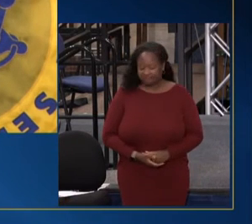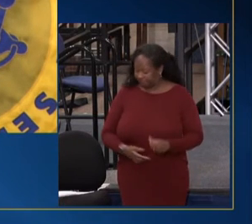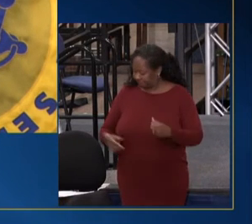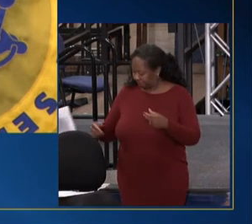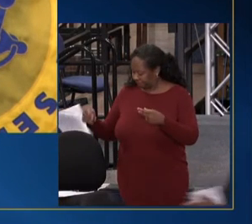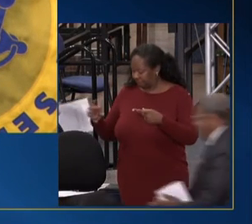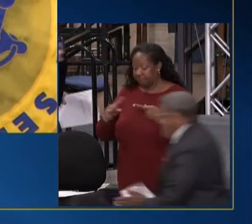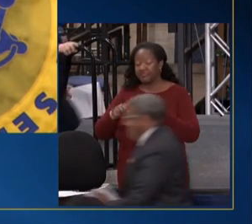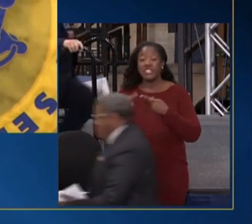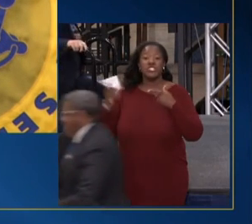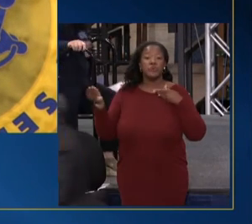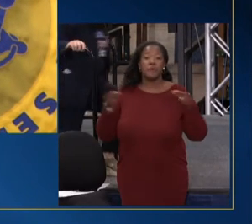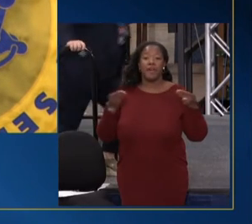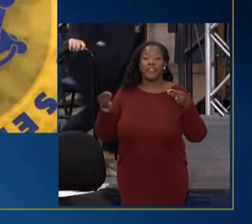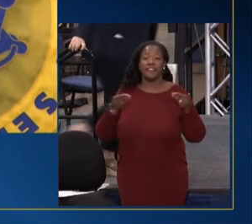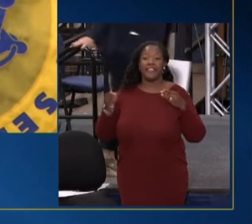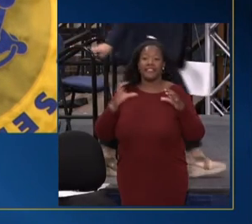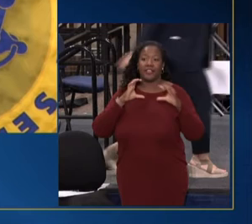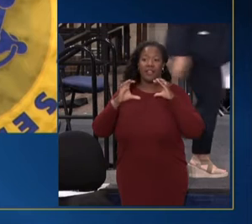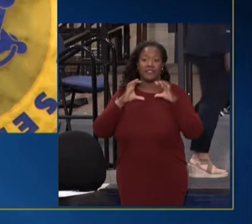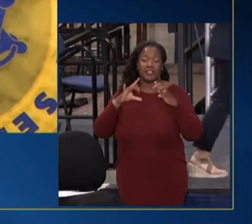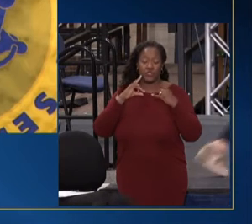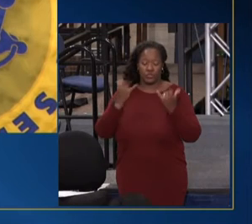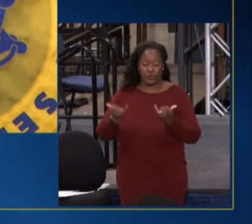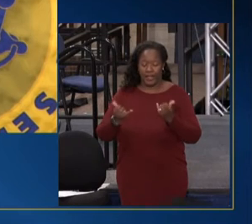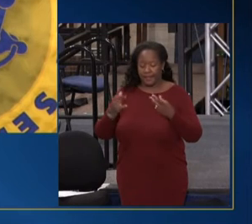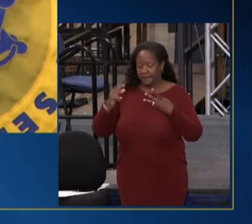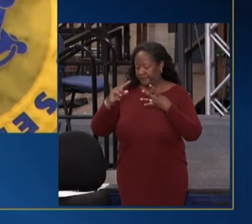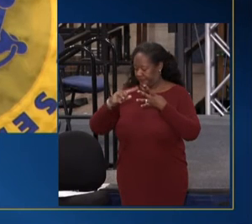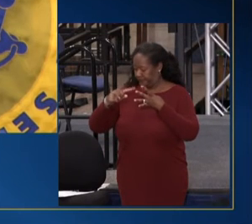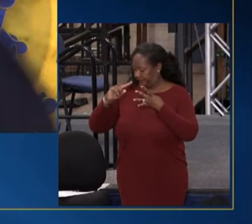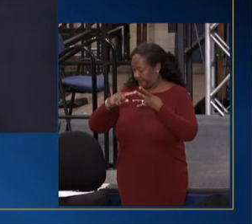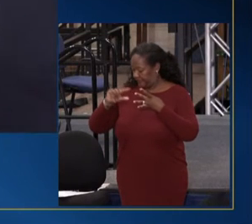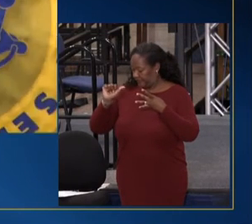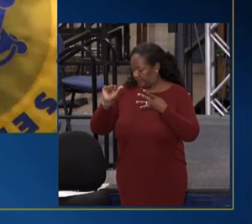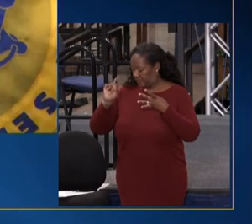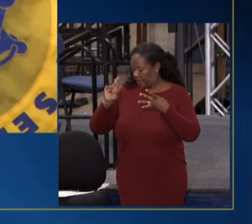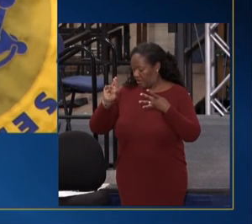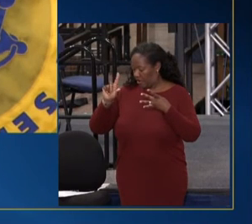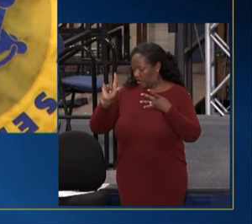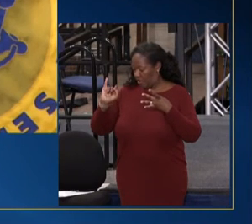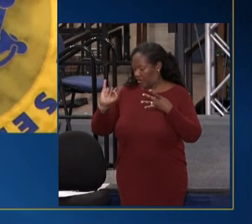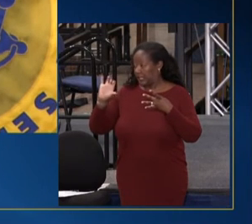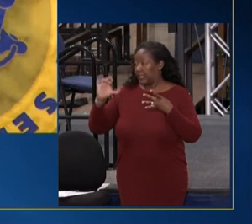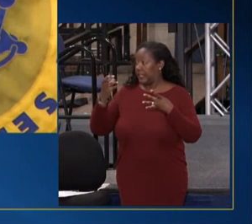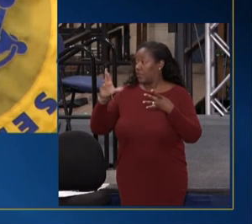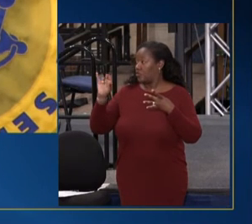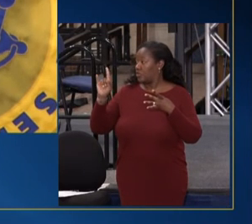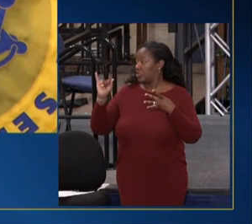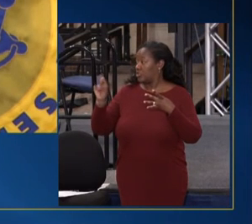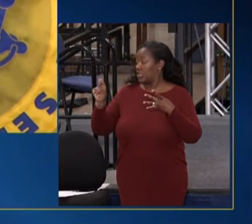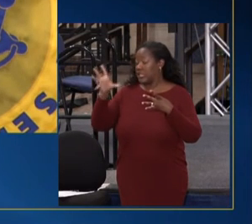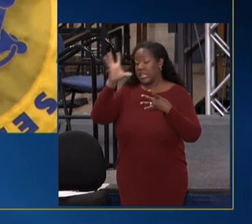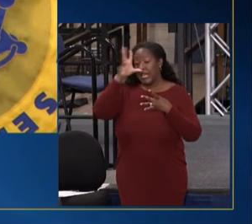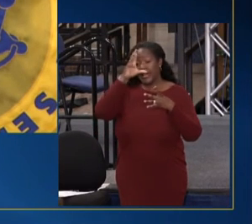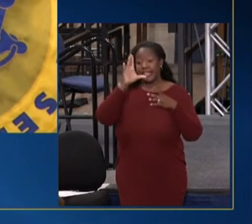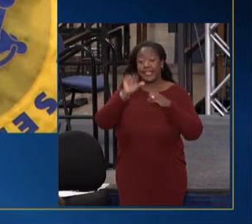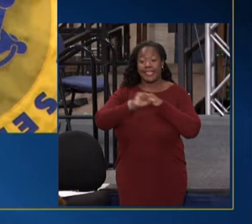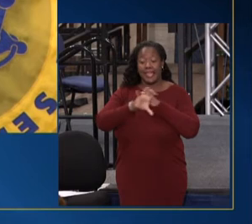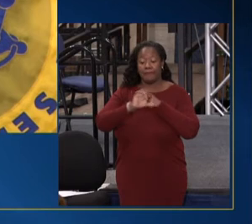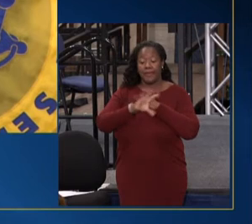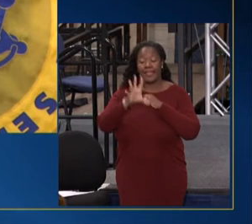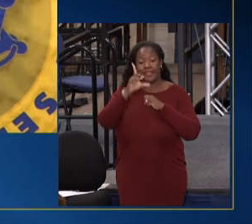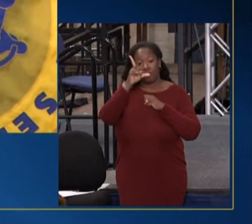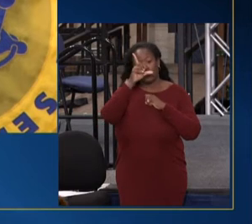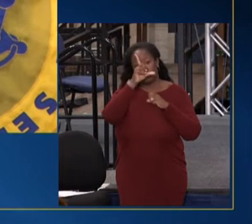She'll be moderating a conversation today. We also have Arlie Christian, Campaign Strategist, Trans Justice American